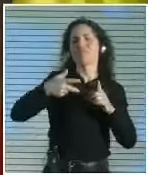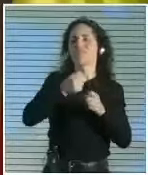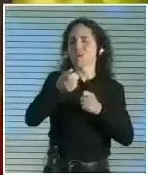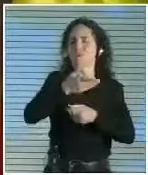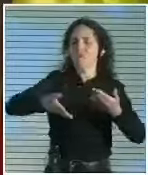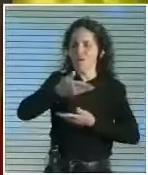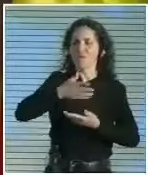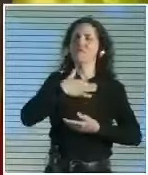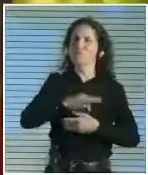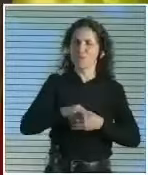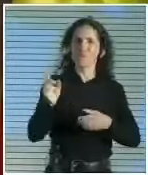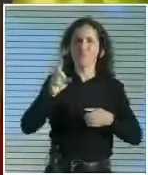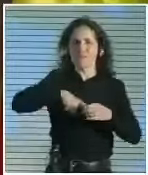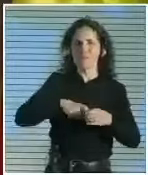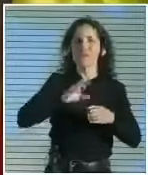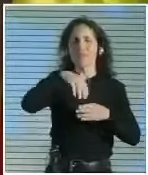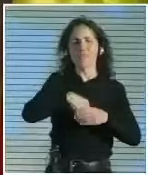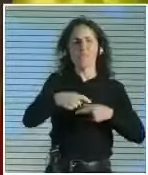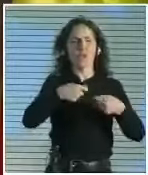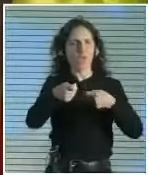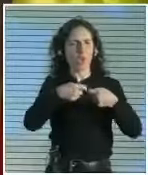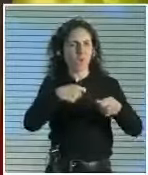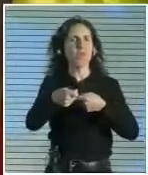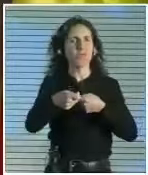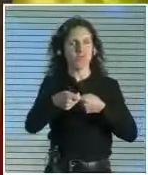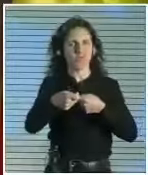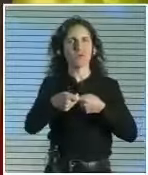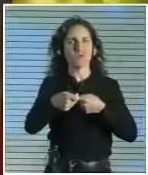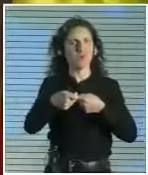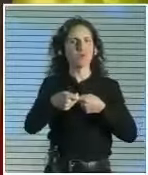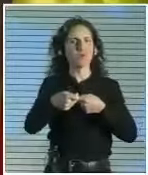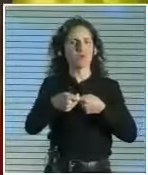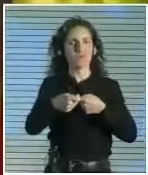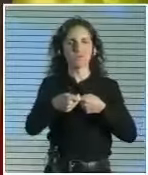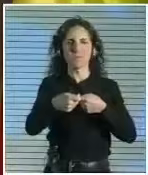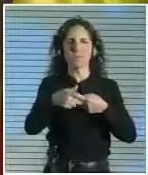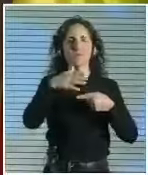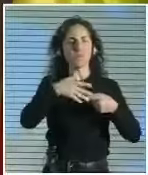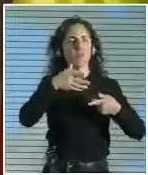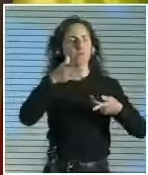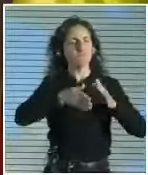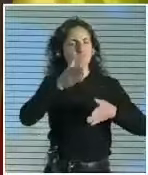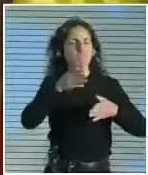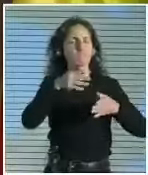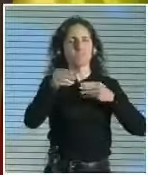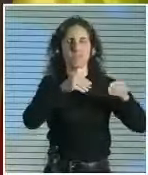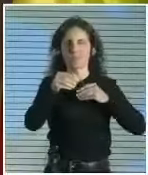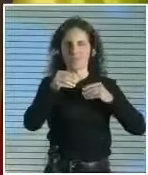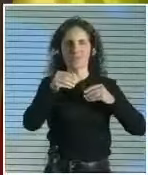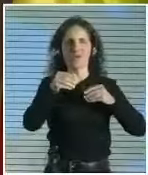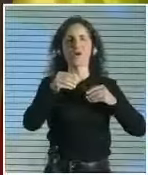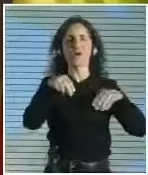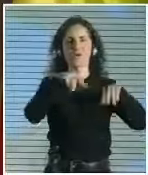in the negotiations of the International Plastics Treaty, which is now being discussed in different platforms. So we have the possibility